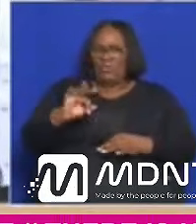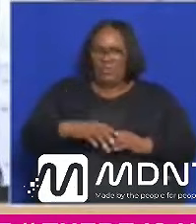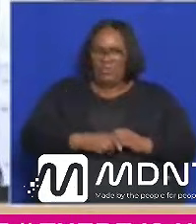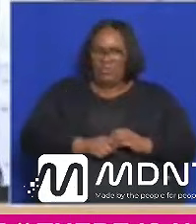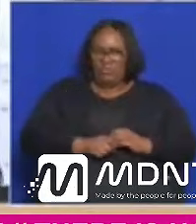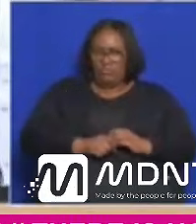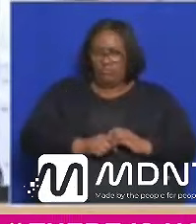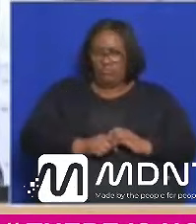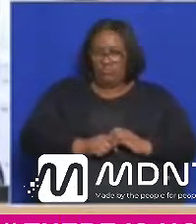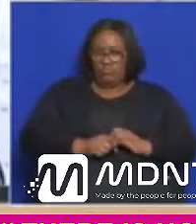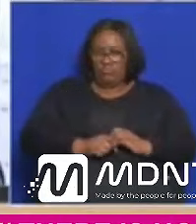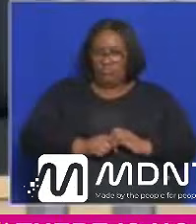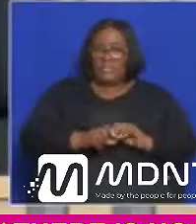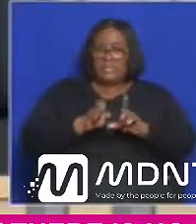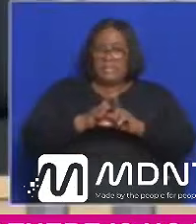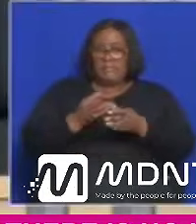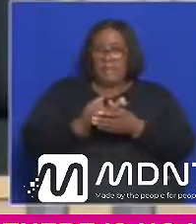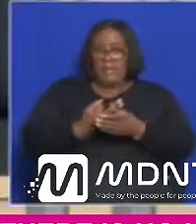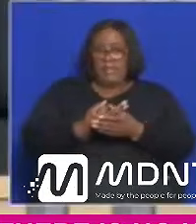Same file, annexure SM10.